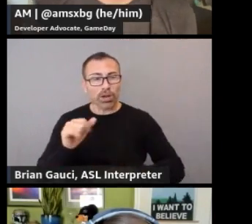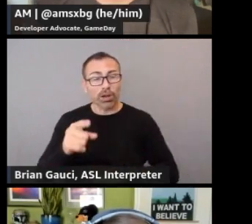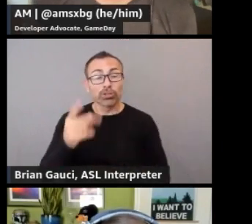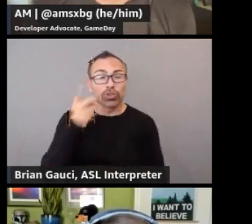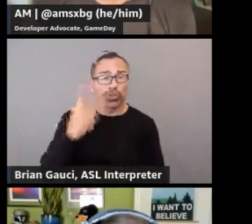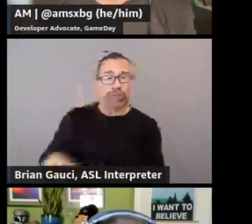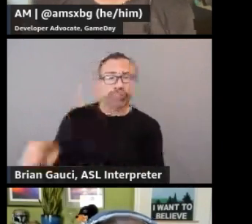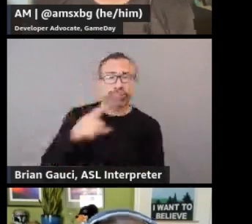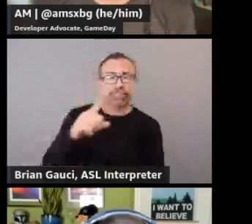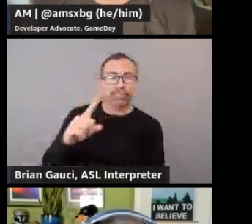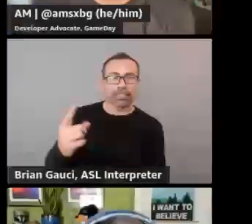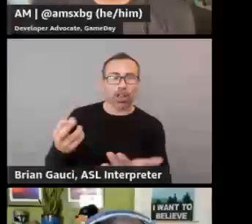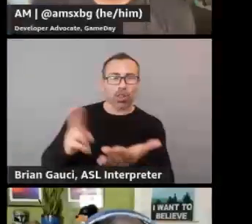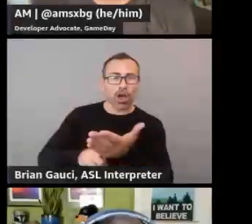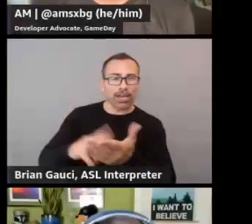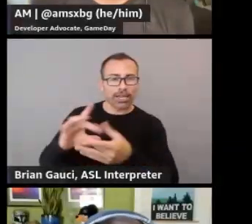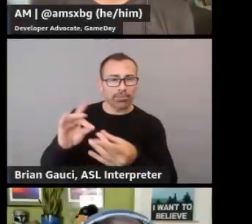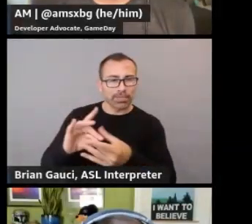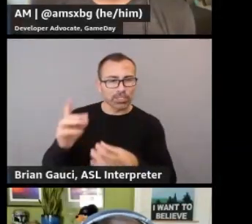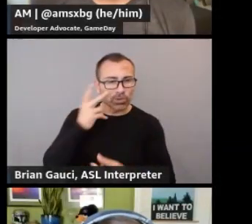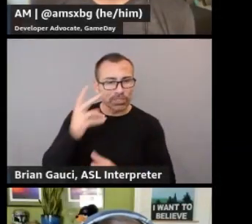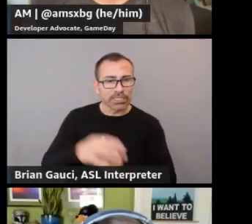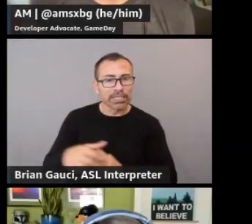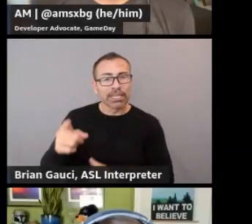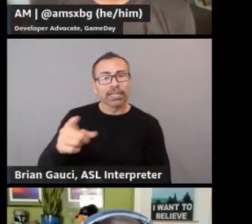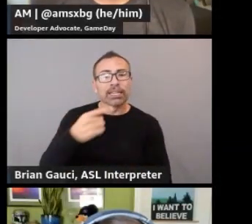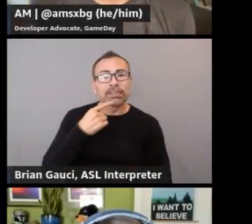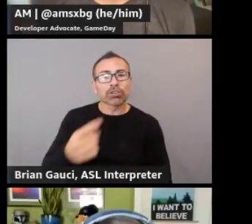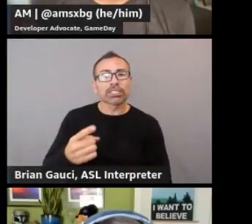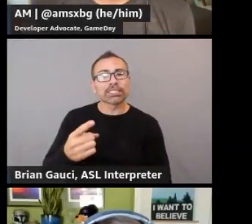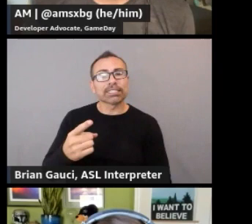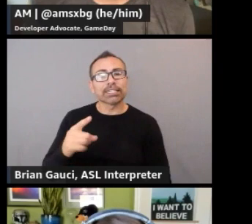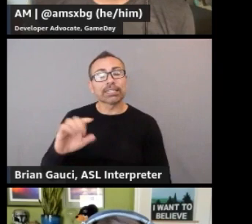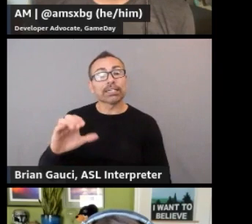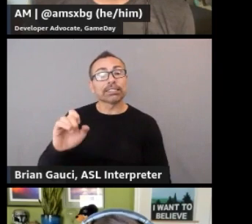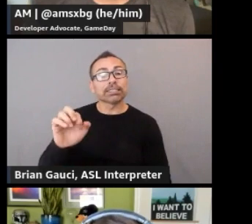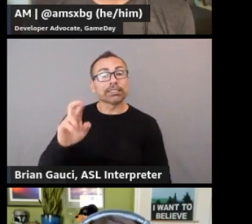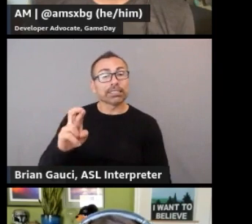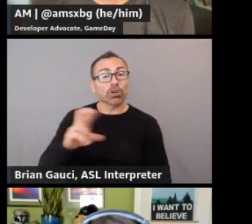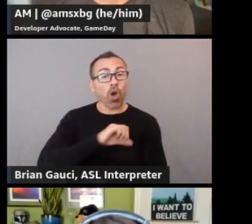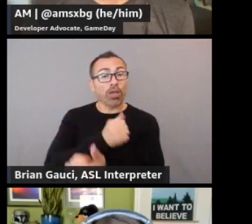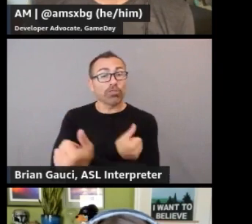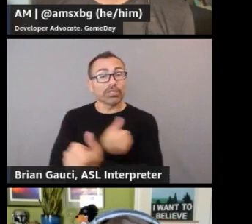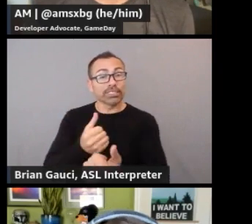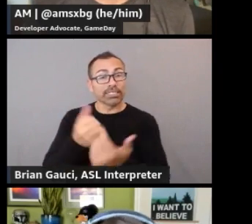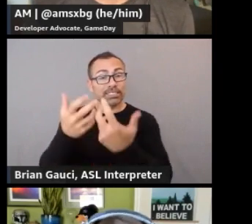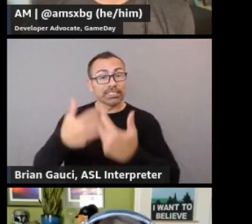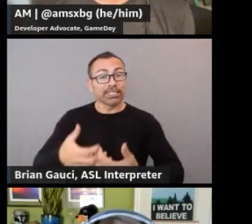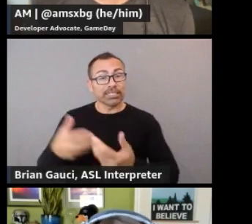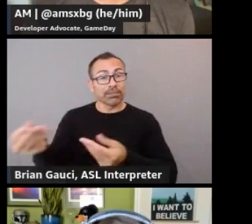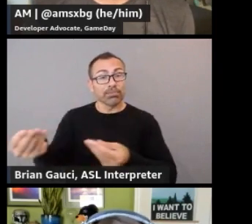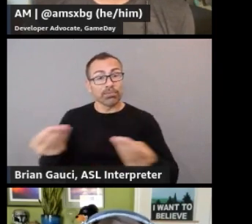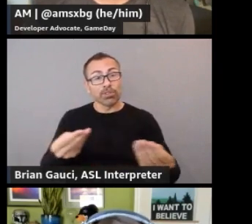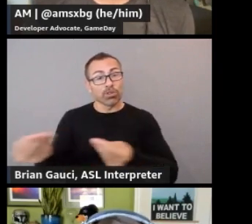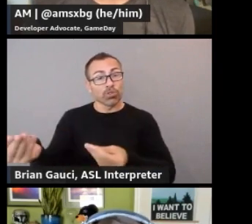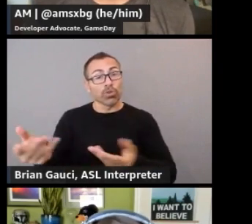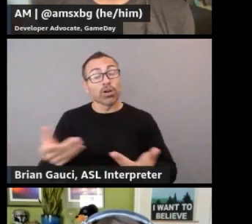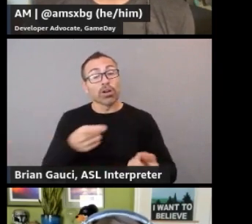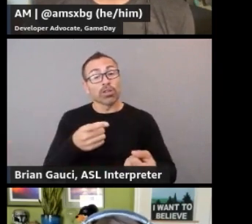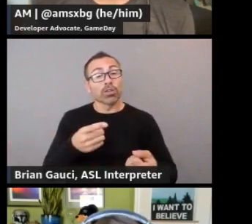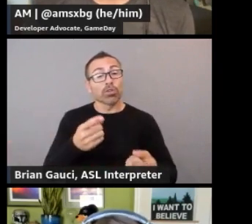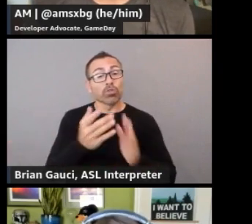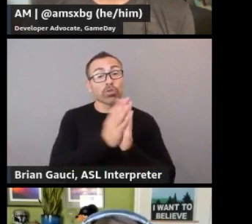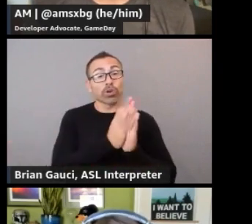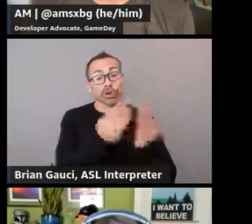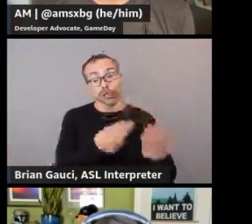here's the invocation of the Cedar authorization engine. It's passing along the request, which has principal, action, and resource. It's passing along